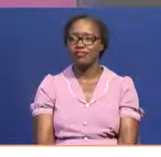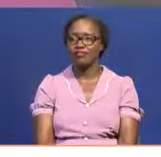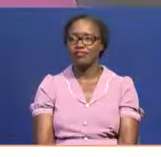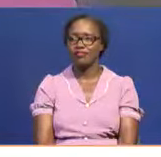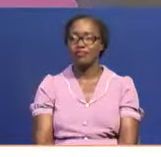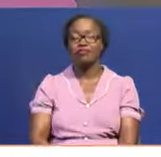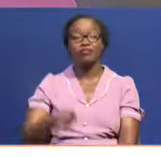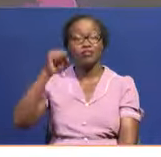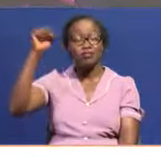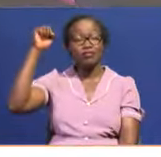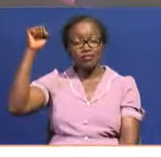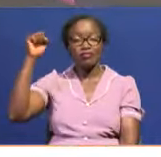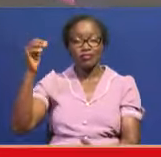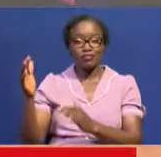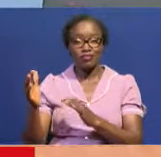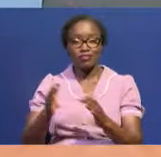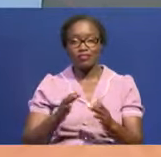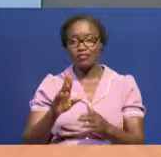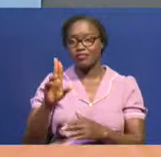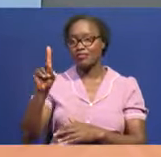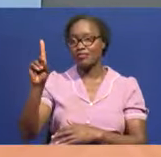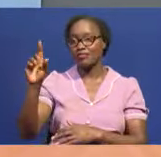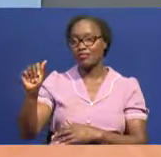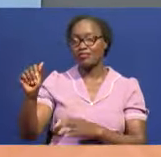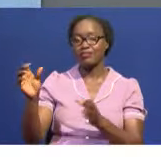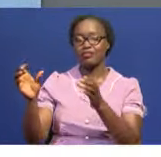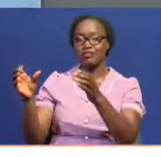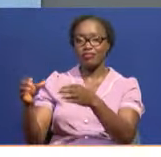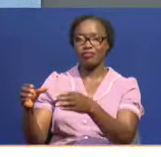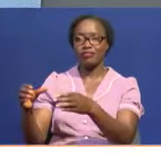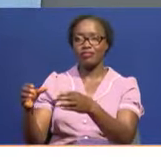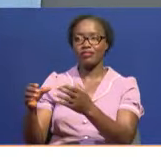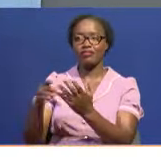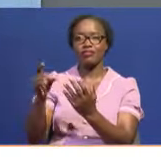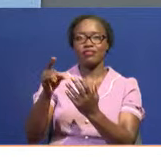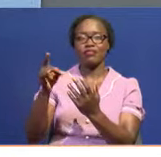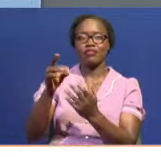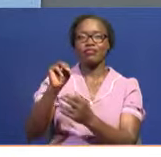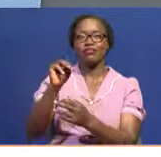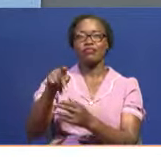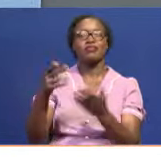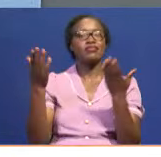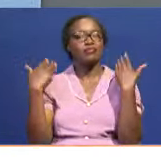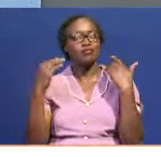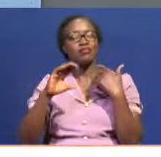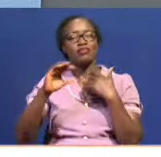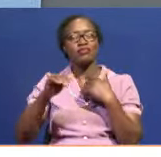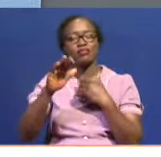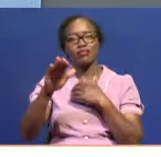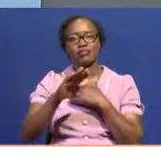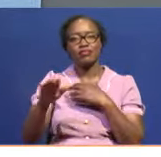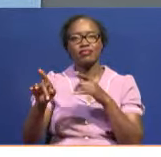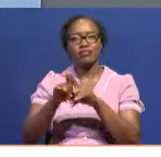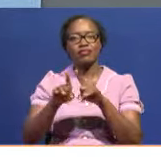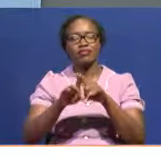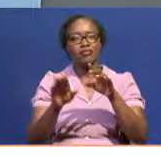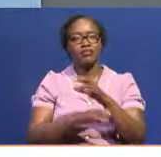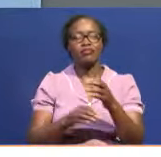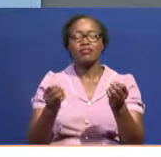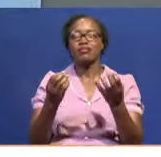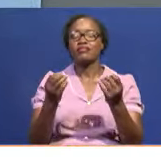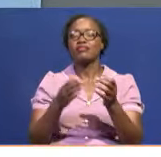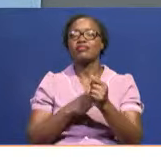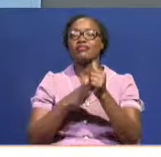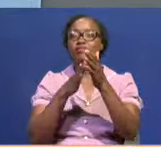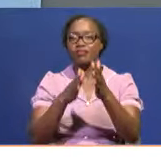And in politics, the United Democratic Alliance Party, UDA, nominated member of Meru County Assembly, who is also the deputy majority